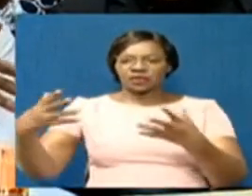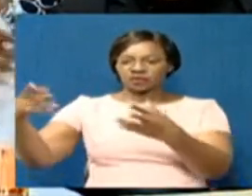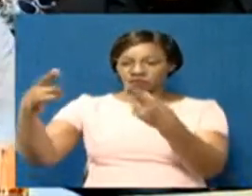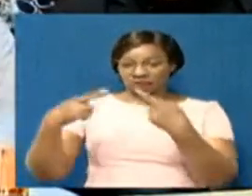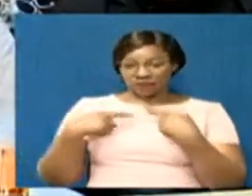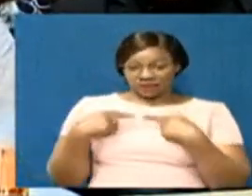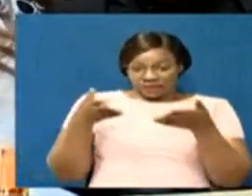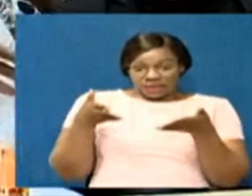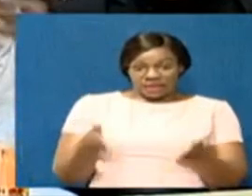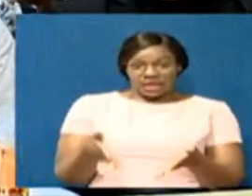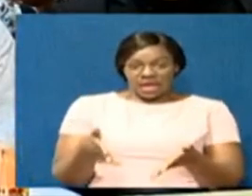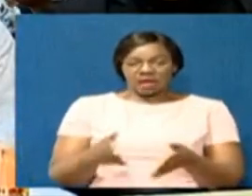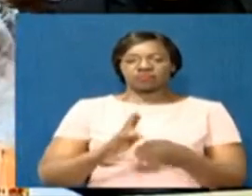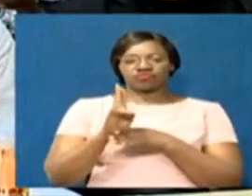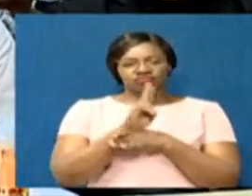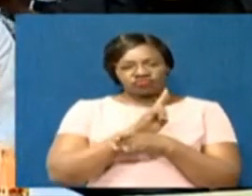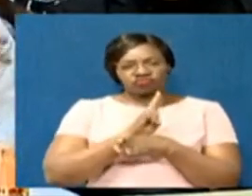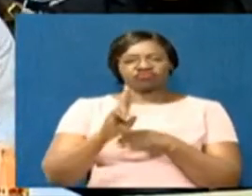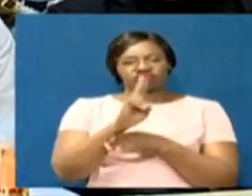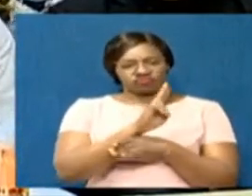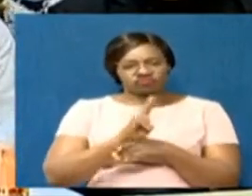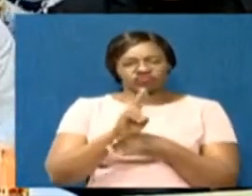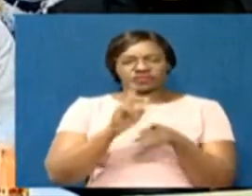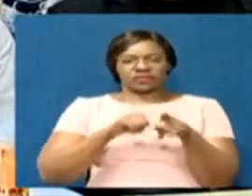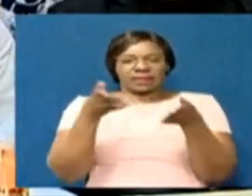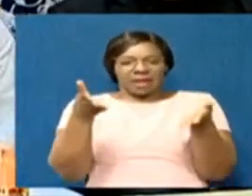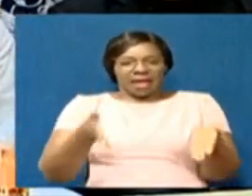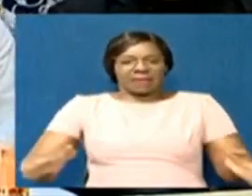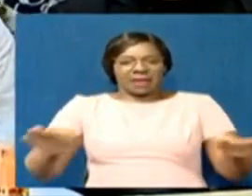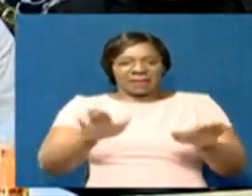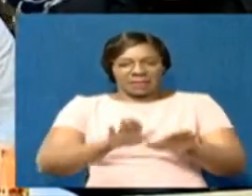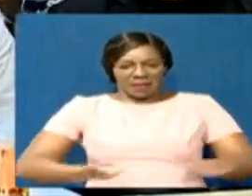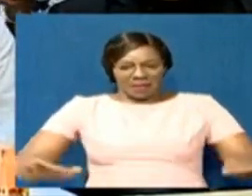here for our use while we are here.